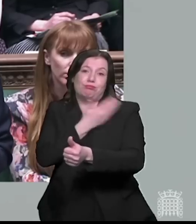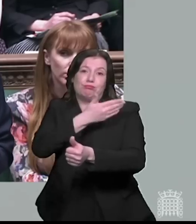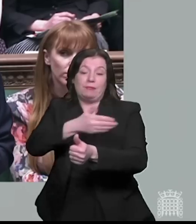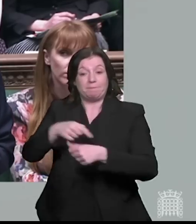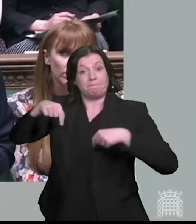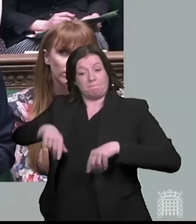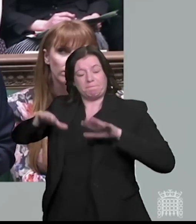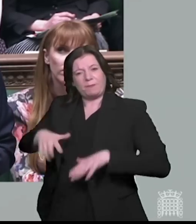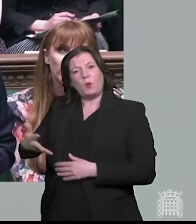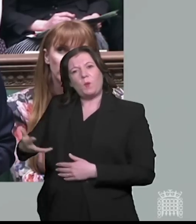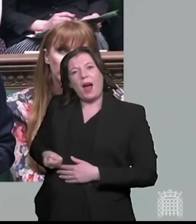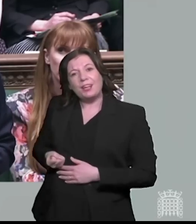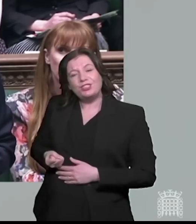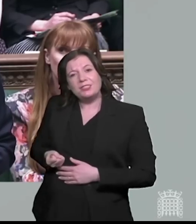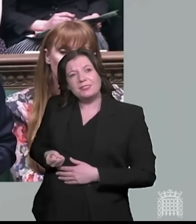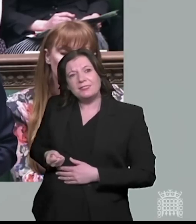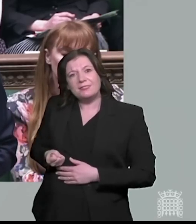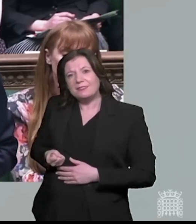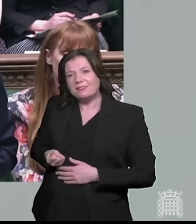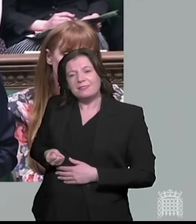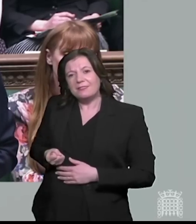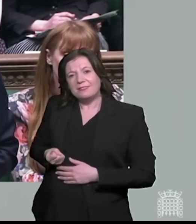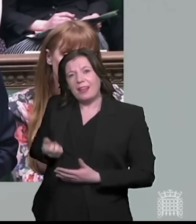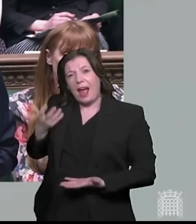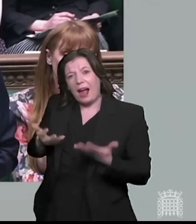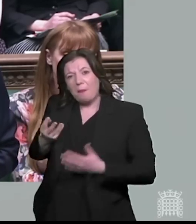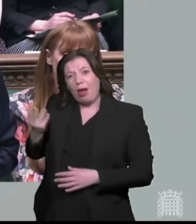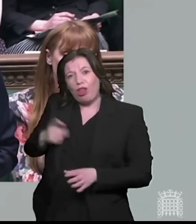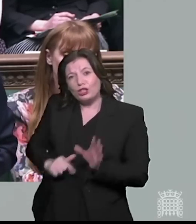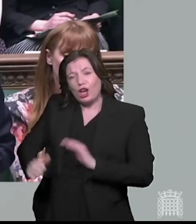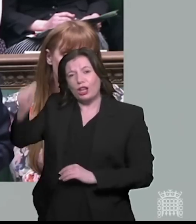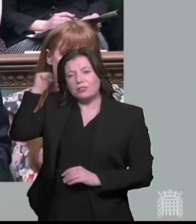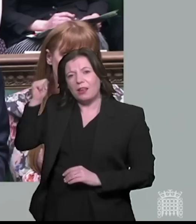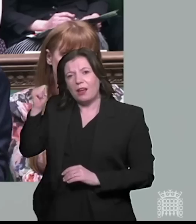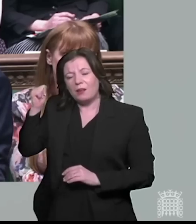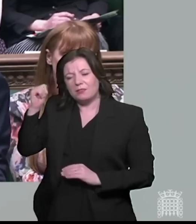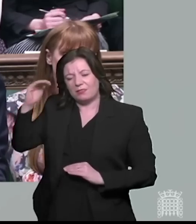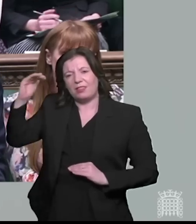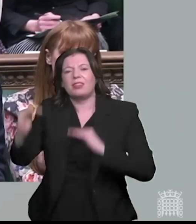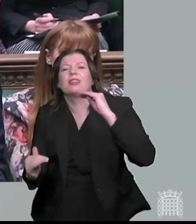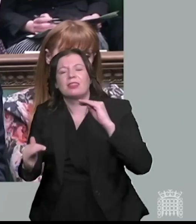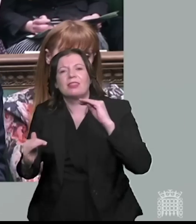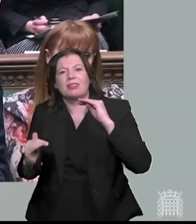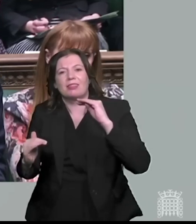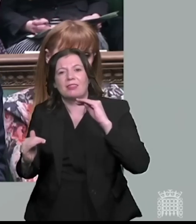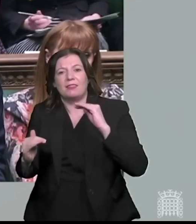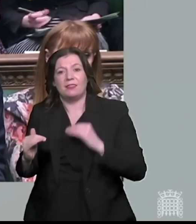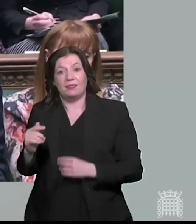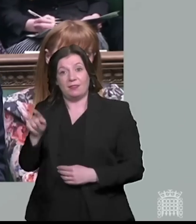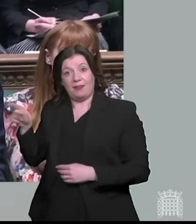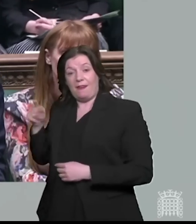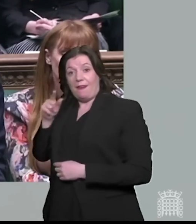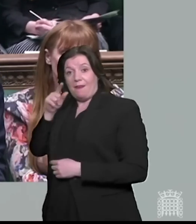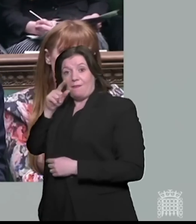in this country are lower now in real terms than they were 13 years ago. The average French family is a